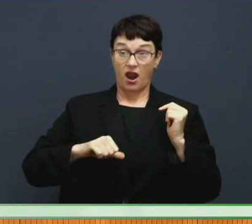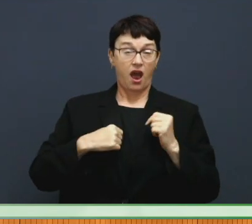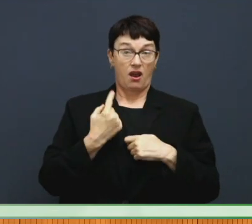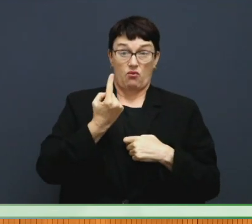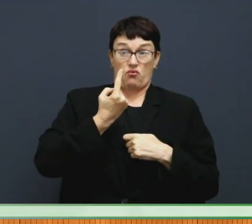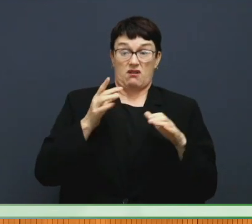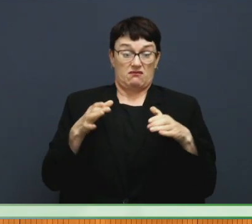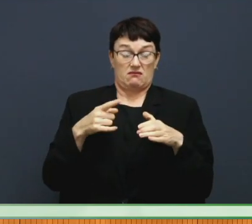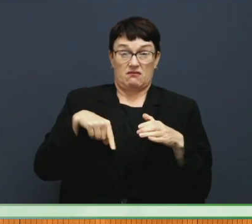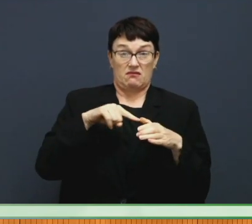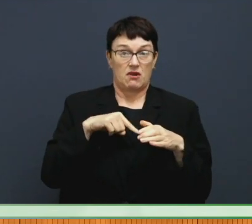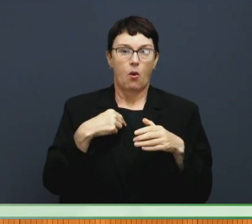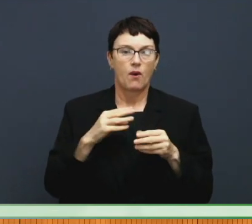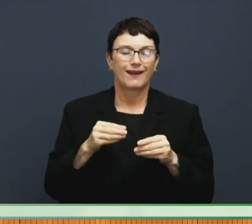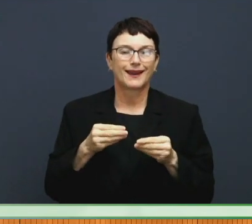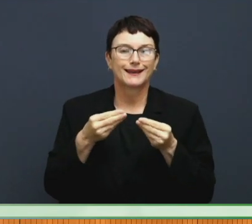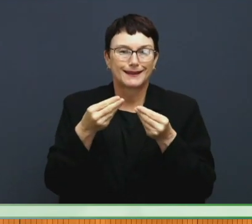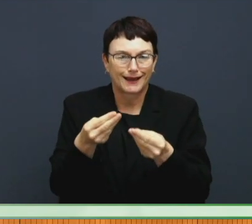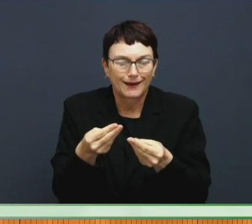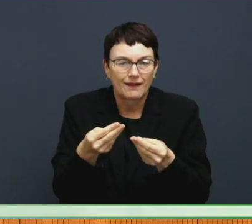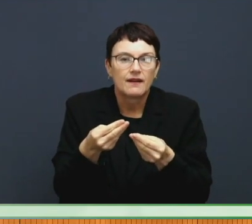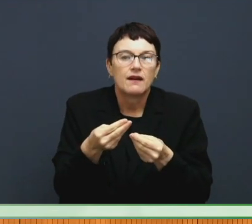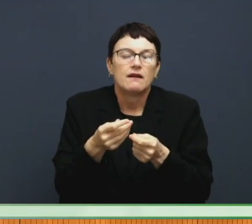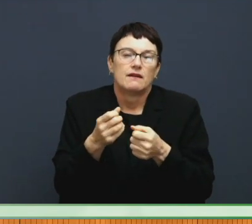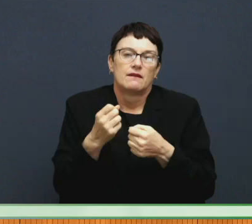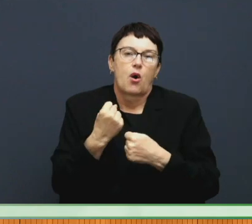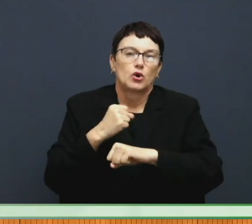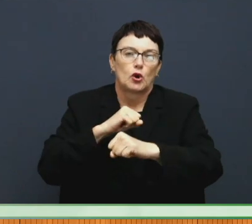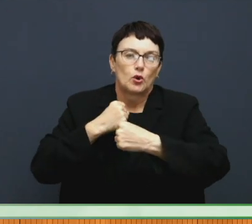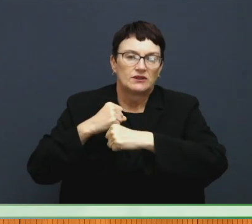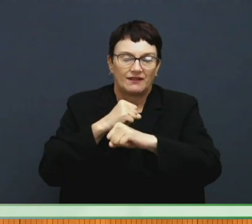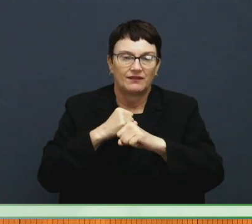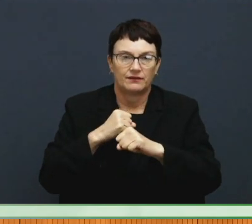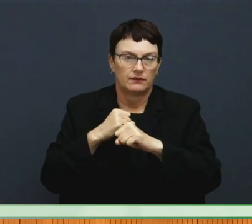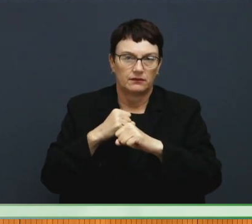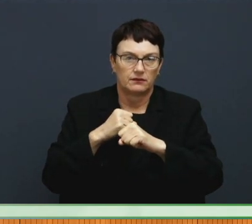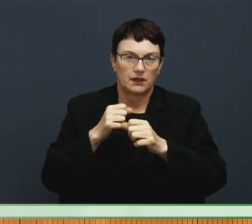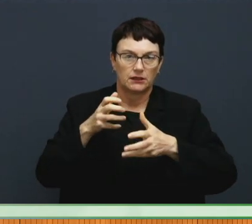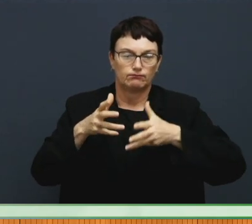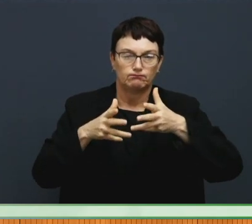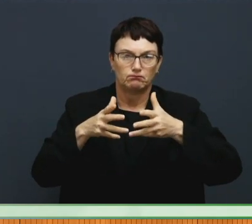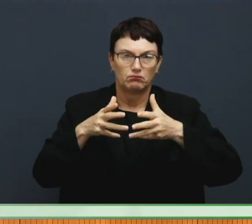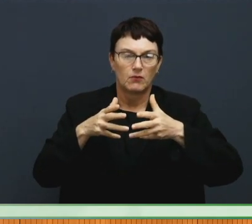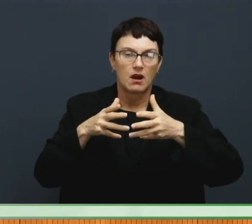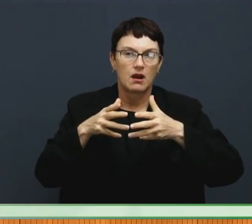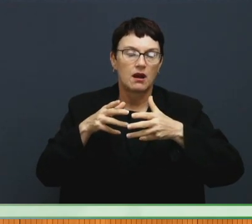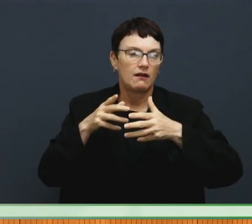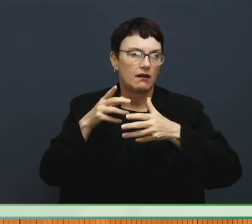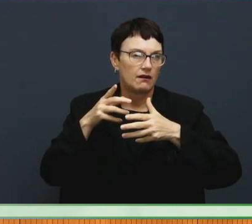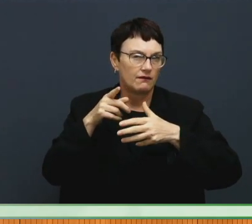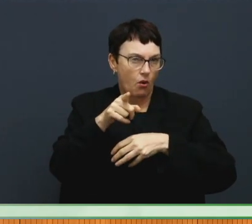automotive and UAV majors for hearing impaired students. The curricular design takes